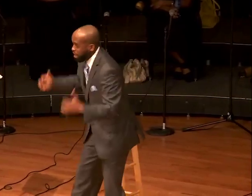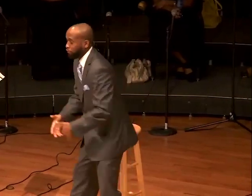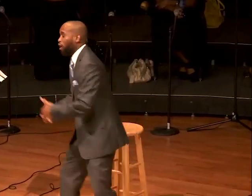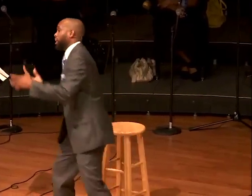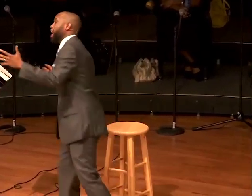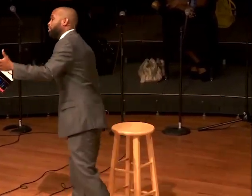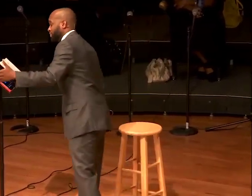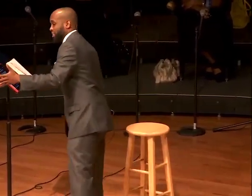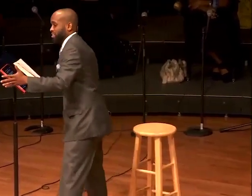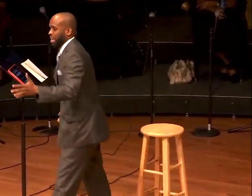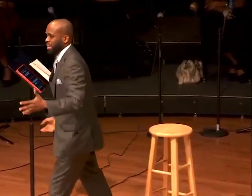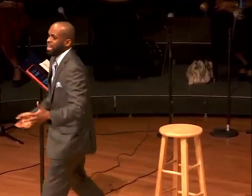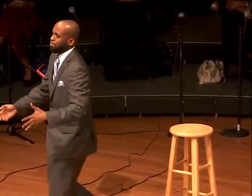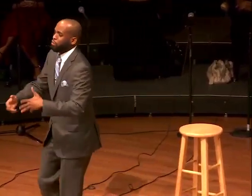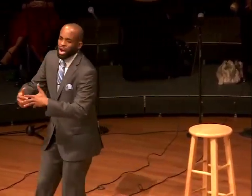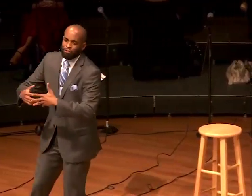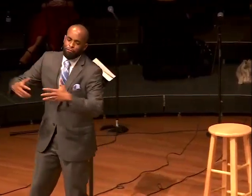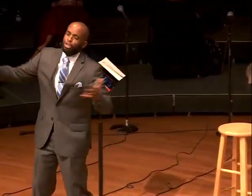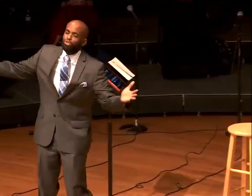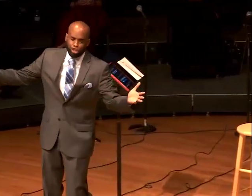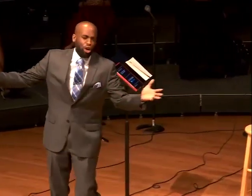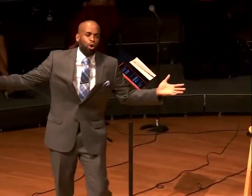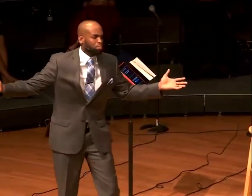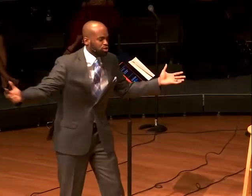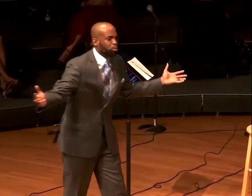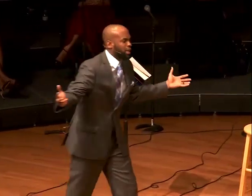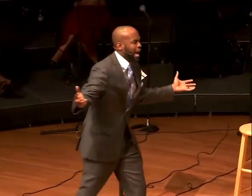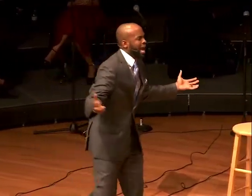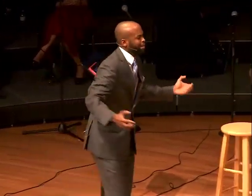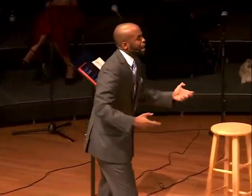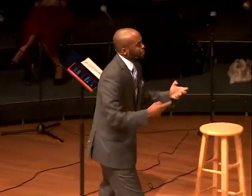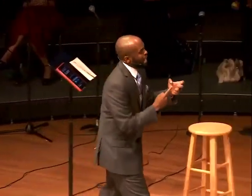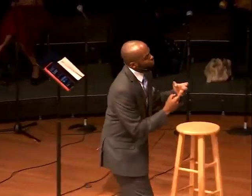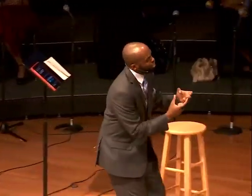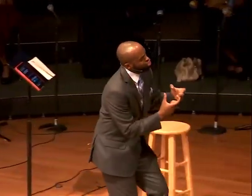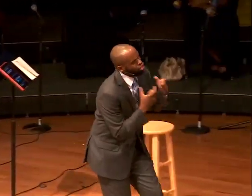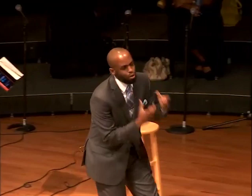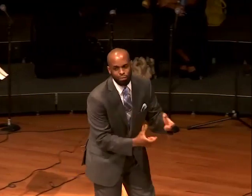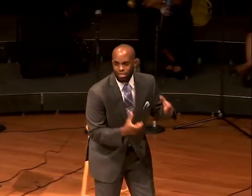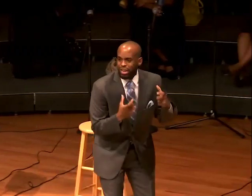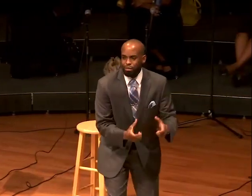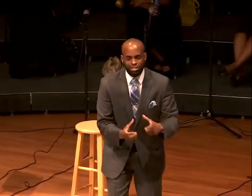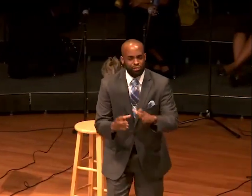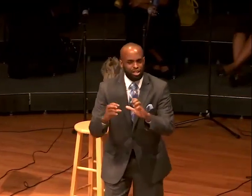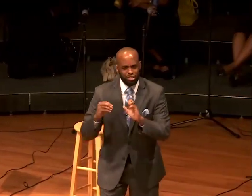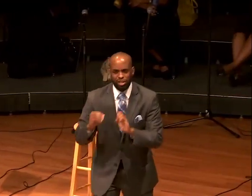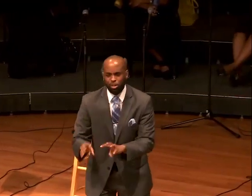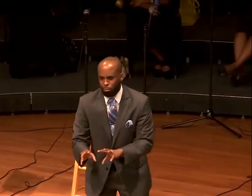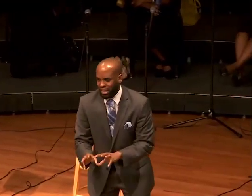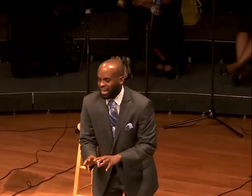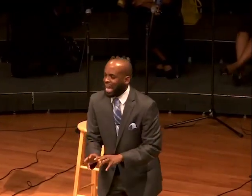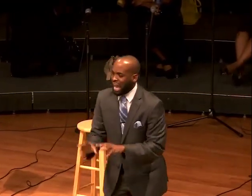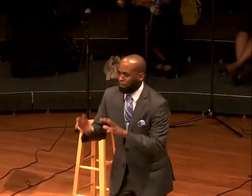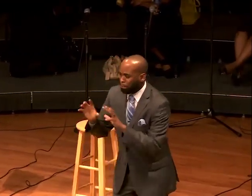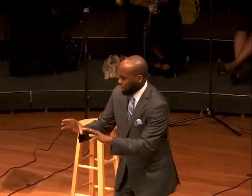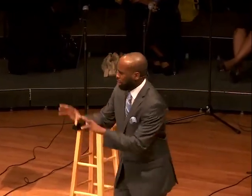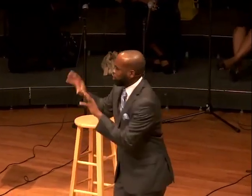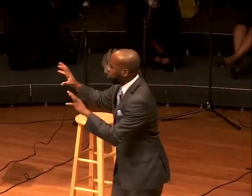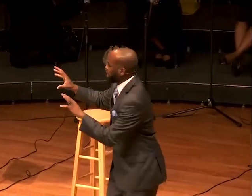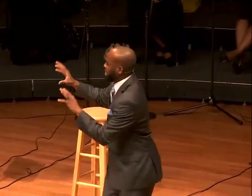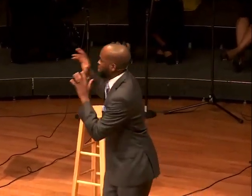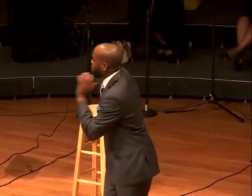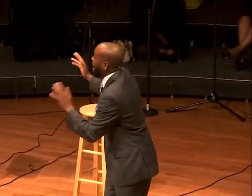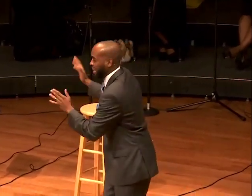asleep and fall out of this thing, then what future hope do we have? But I want to turn the narrative just a little bit and